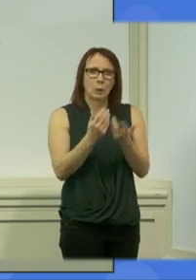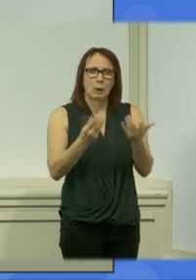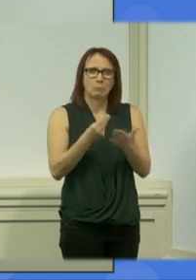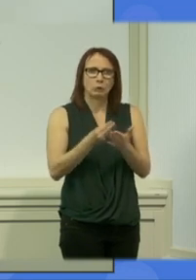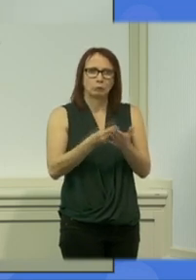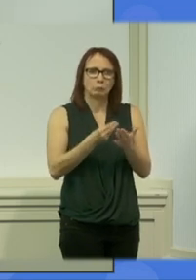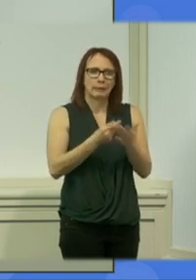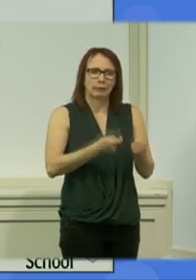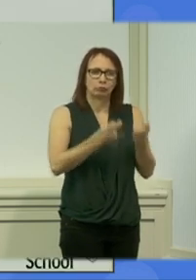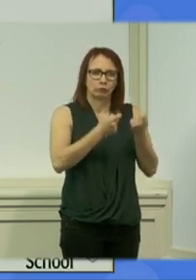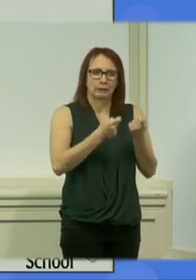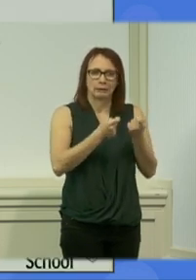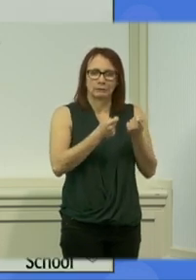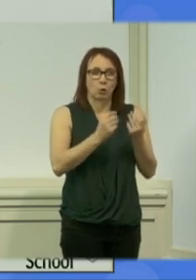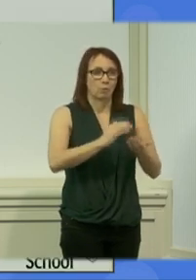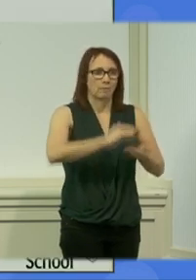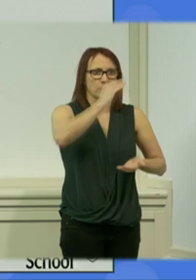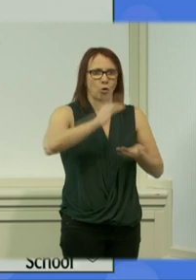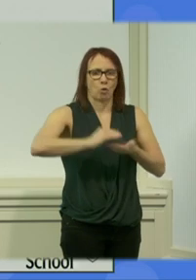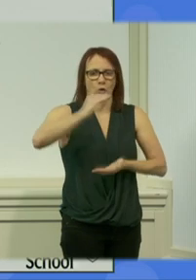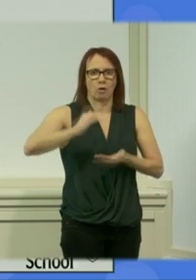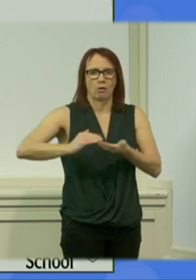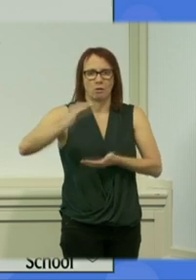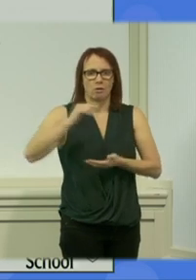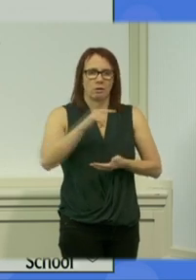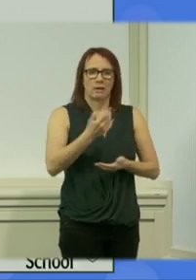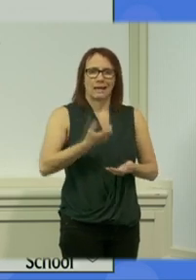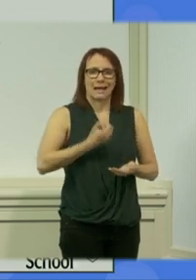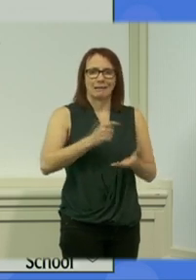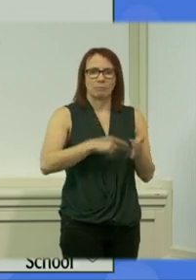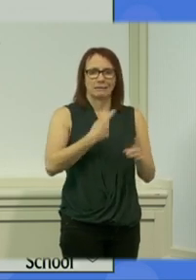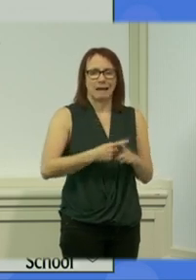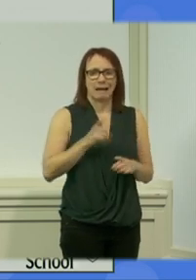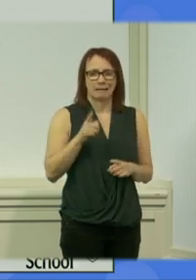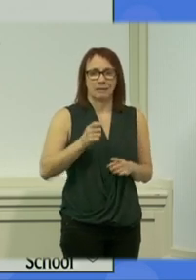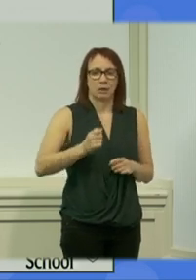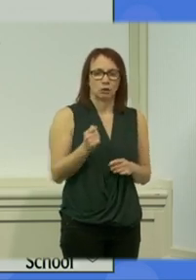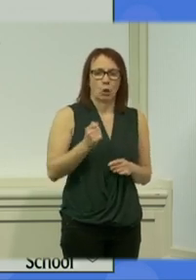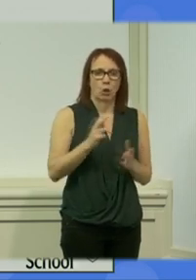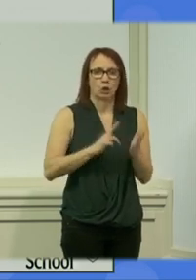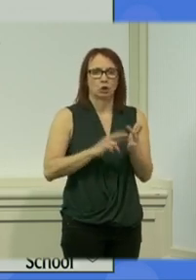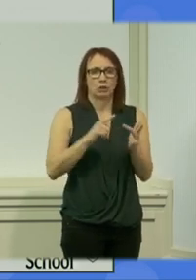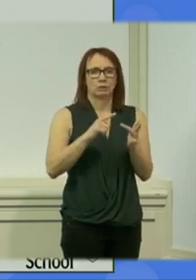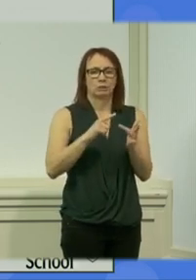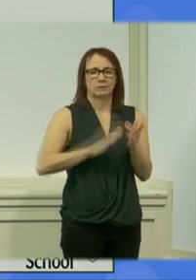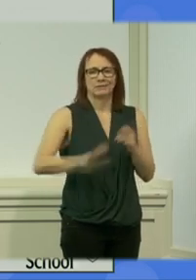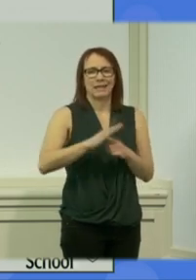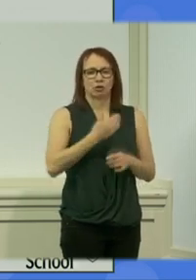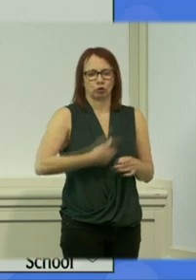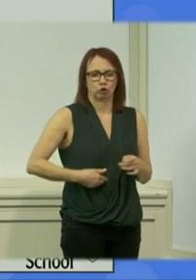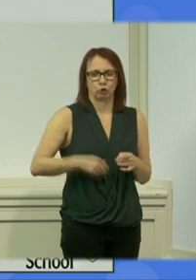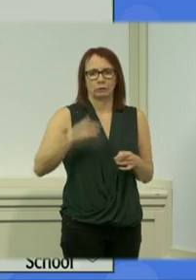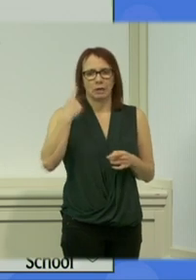that is being raised. So the height of the block, that's income tax, that's Scottish, that's national insurance, that's